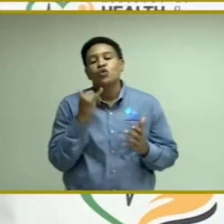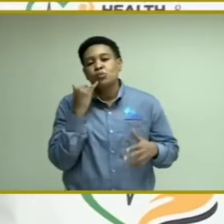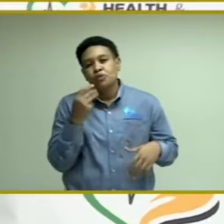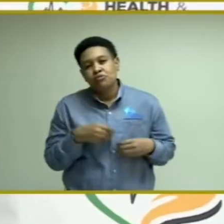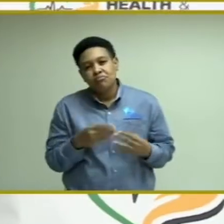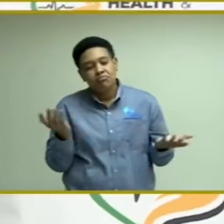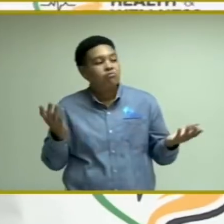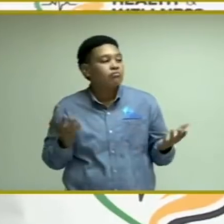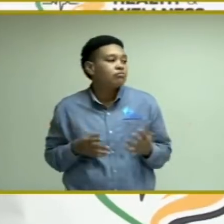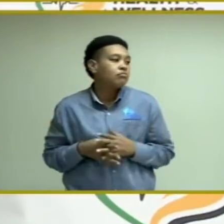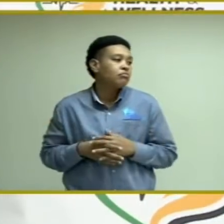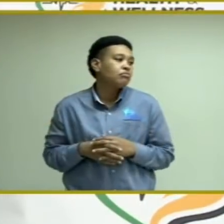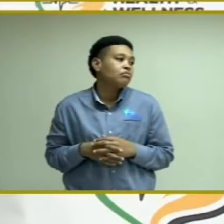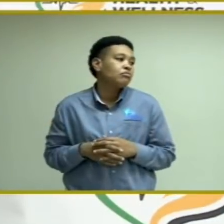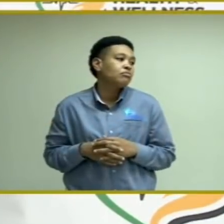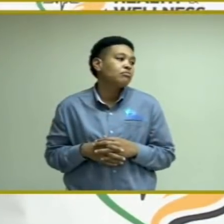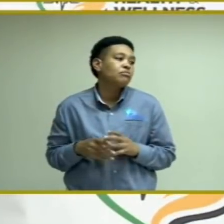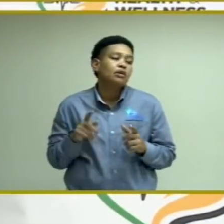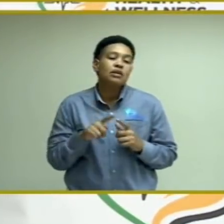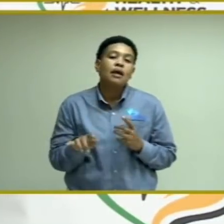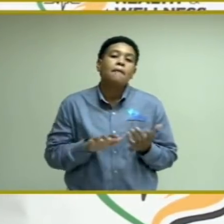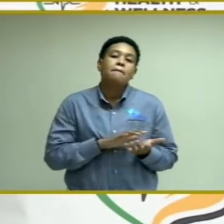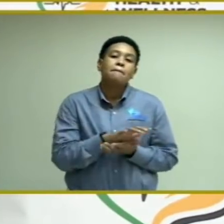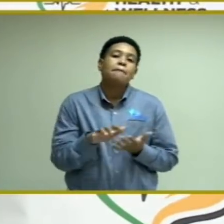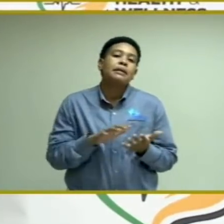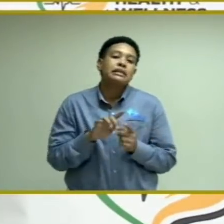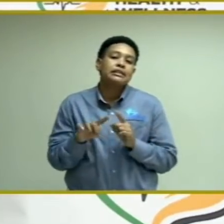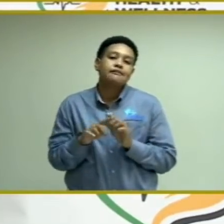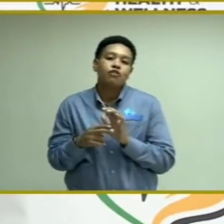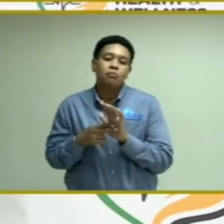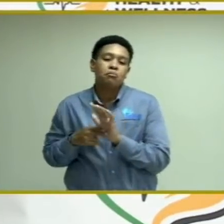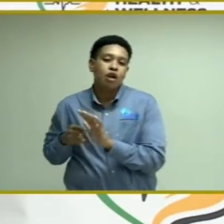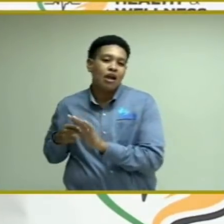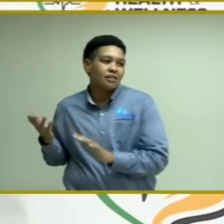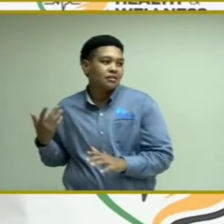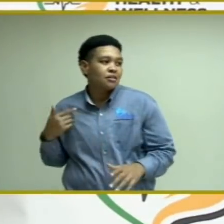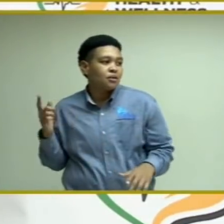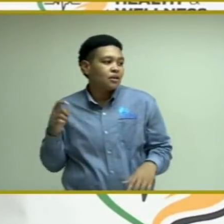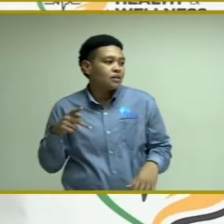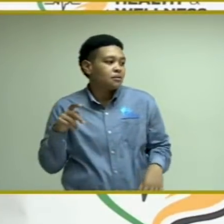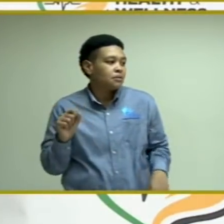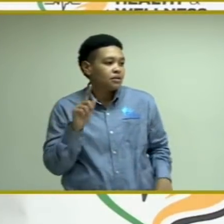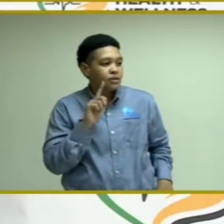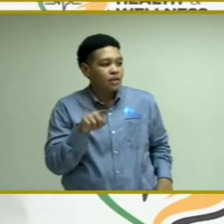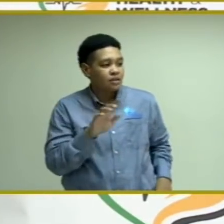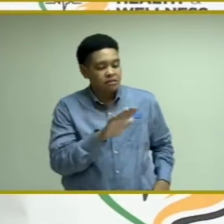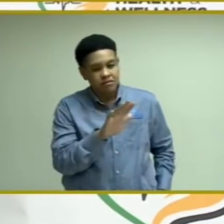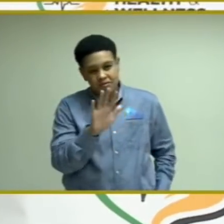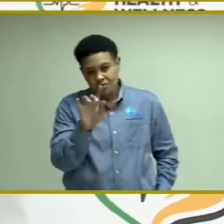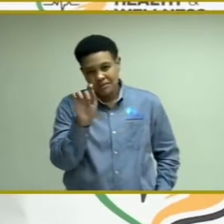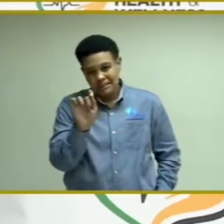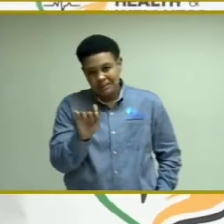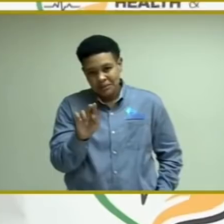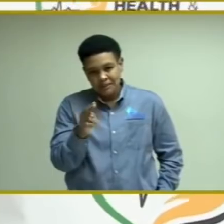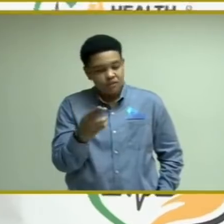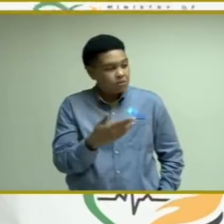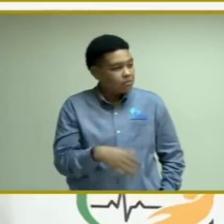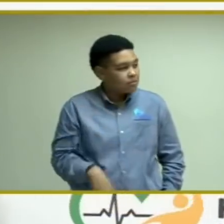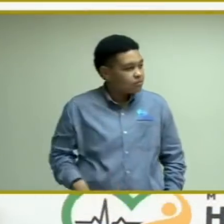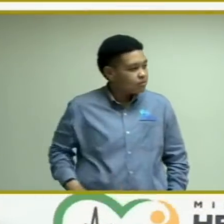960,000. But yeah, it's clearly a mix. I'm going to ask the PS to just deal with the specific